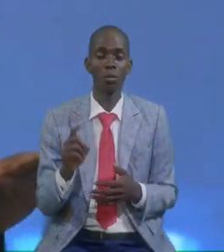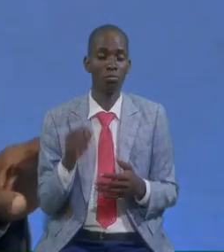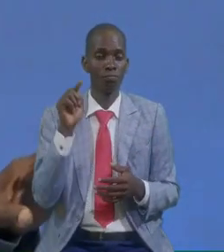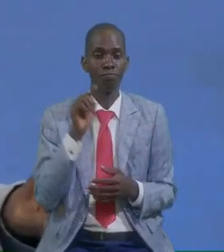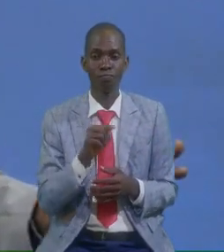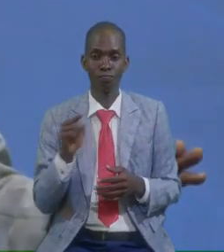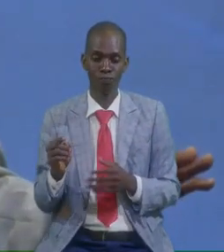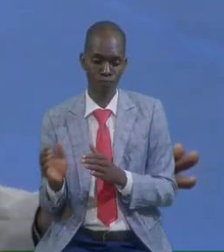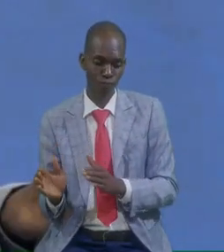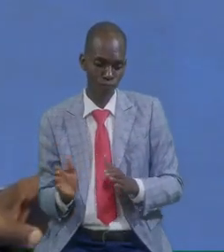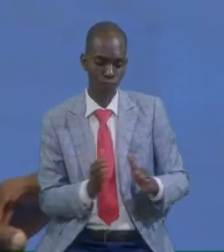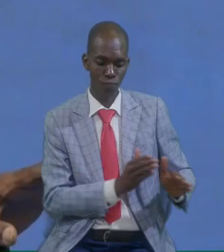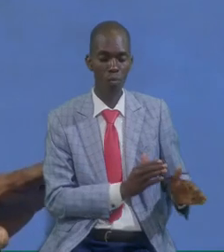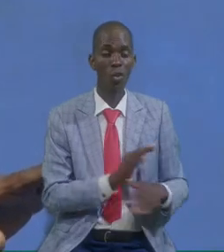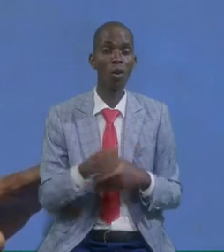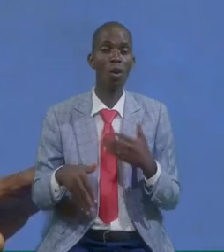aside all